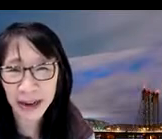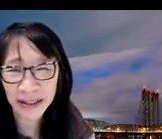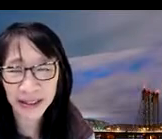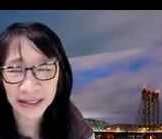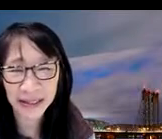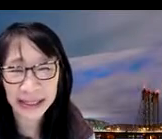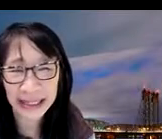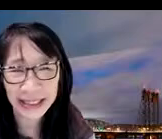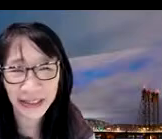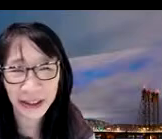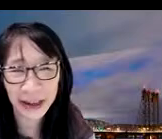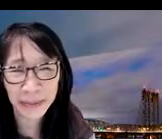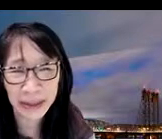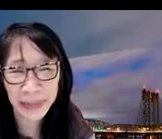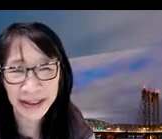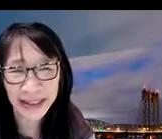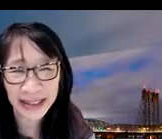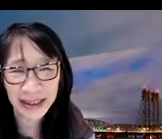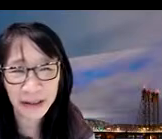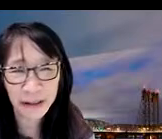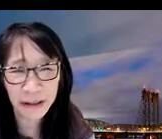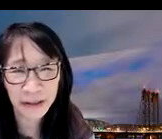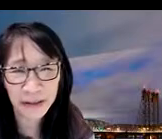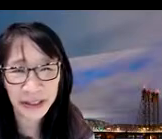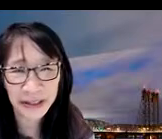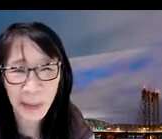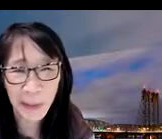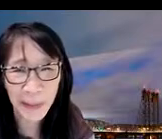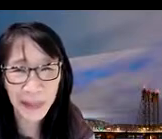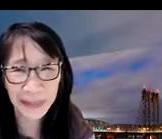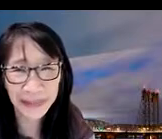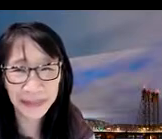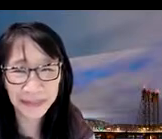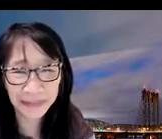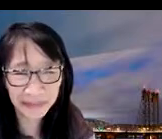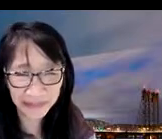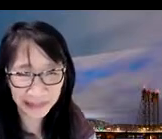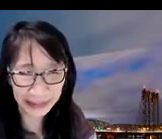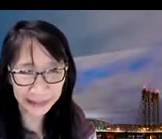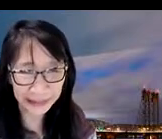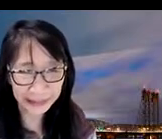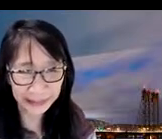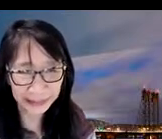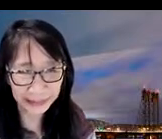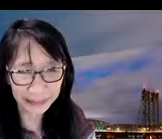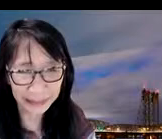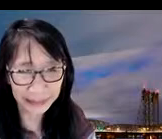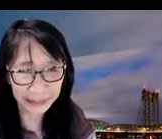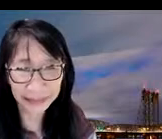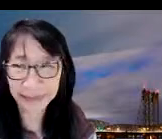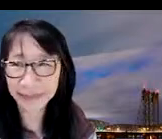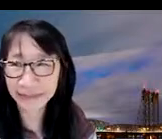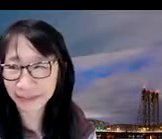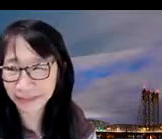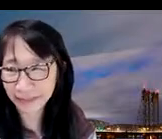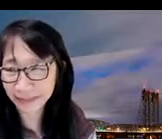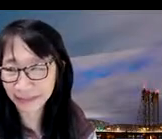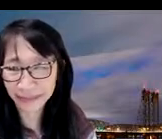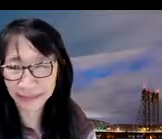our IBR technical leads, for a preliminary design corridor overview. Hi,